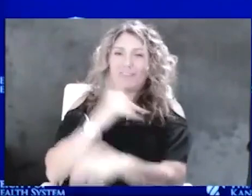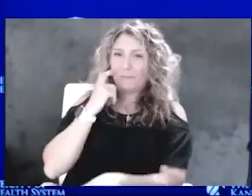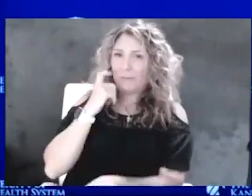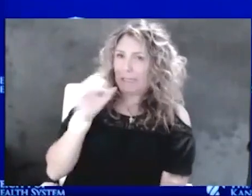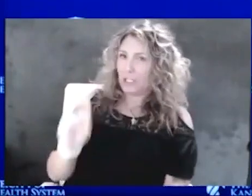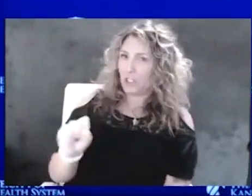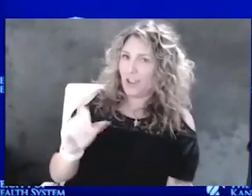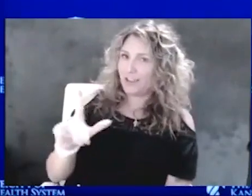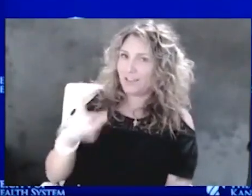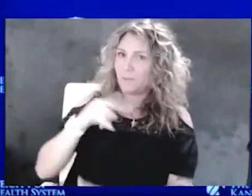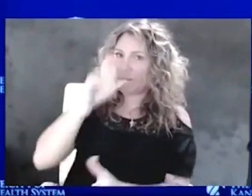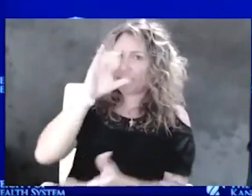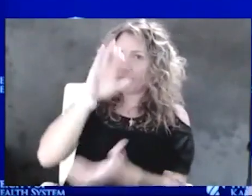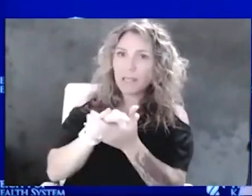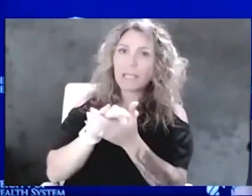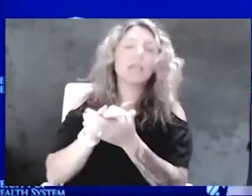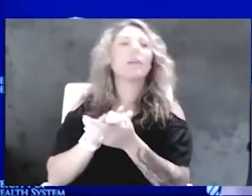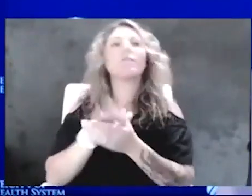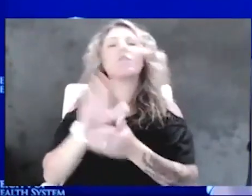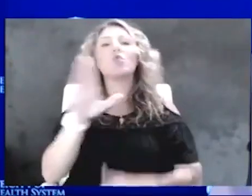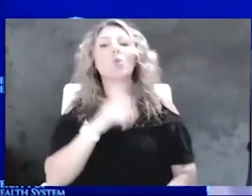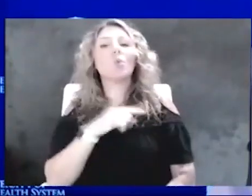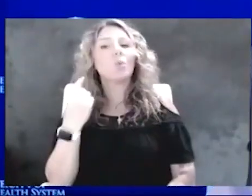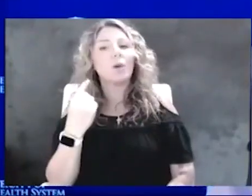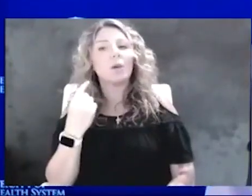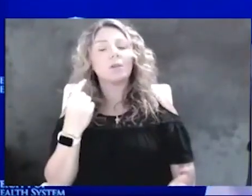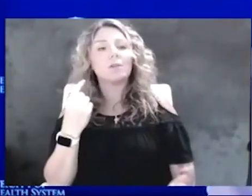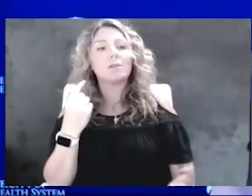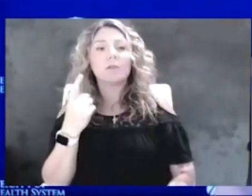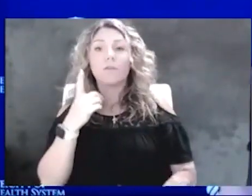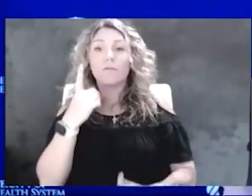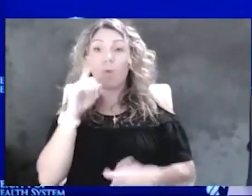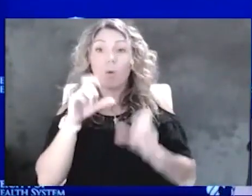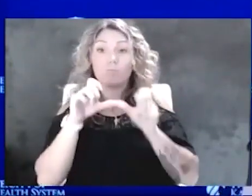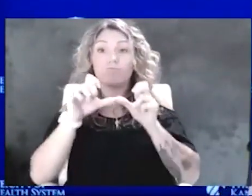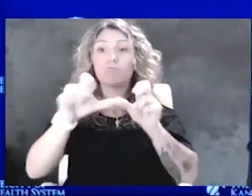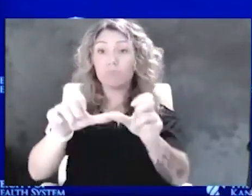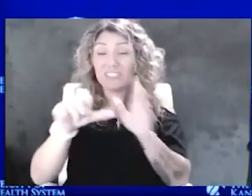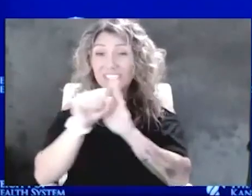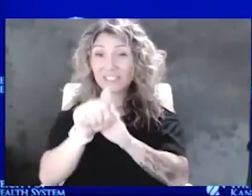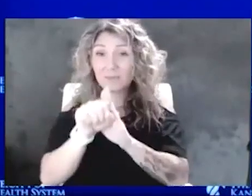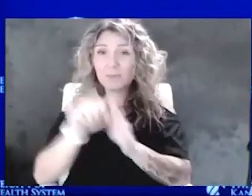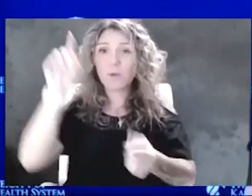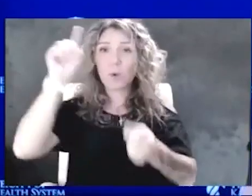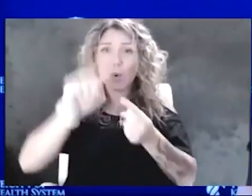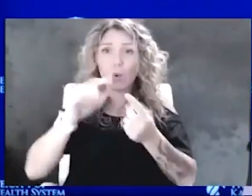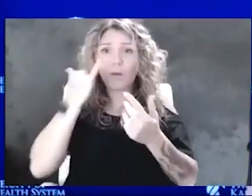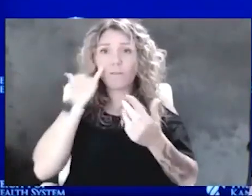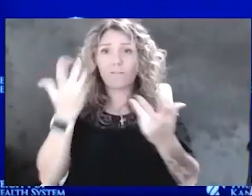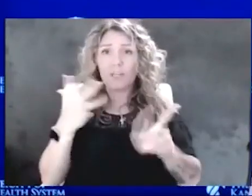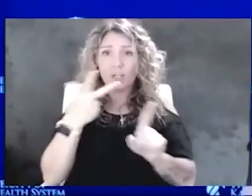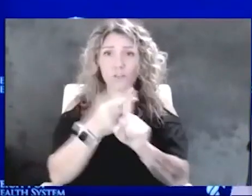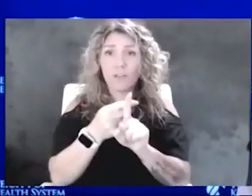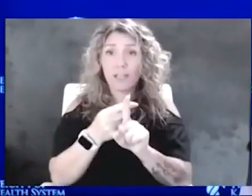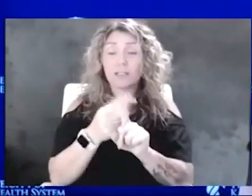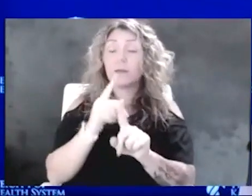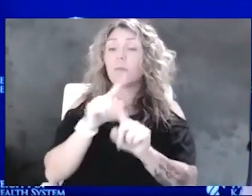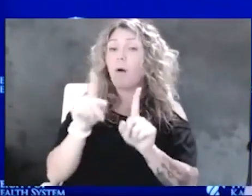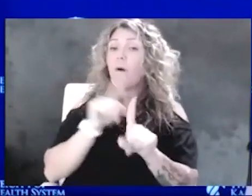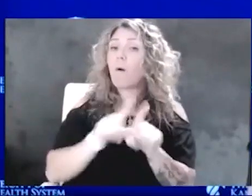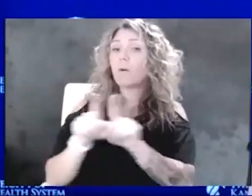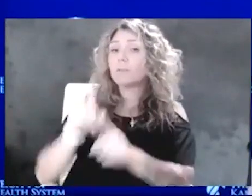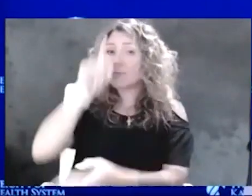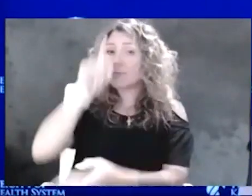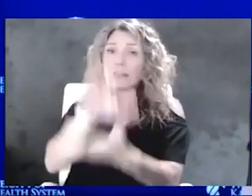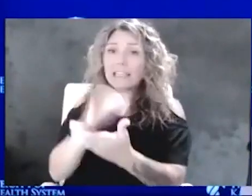your risk of getting long haul is decreased if you're vaccinated. We also believe that if you do get it, overall the symptoms are